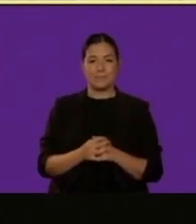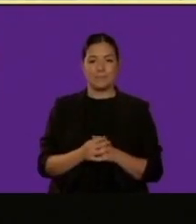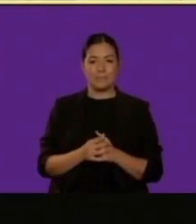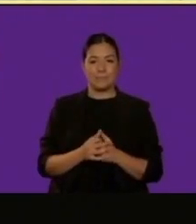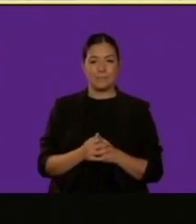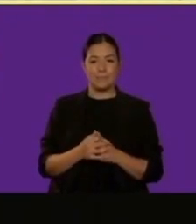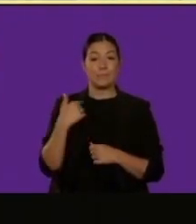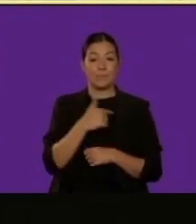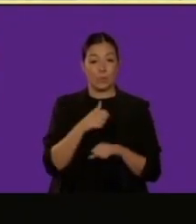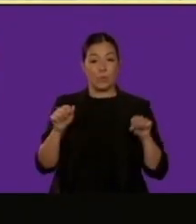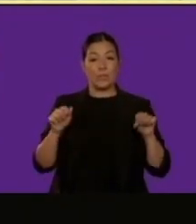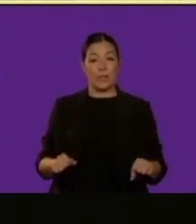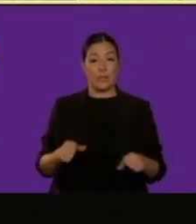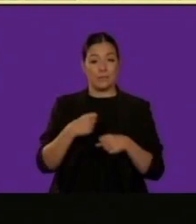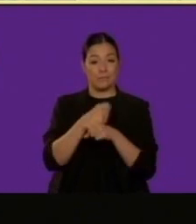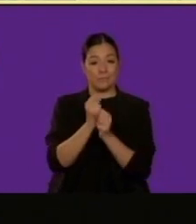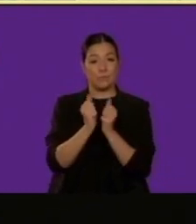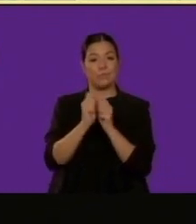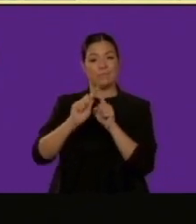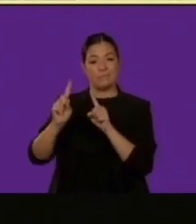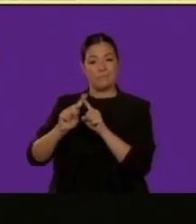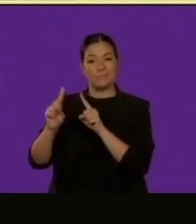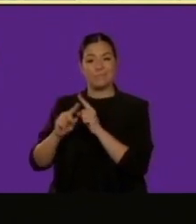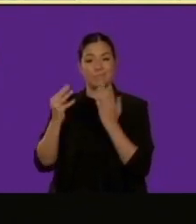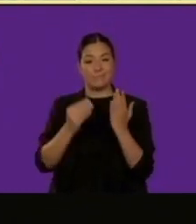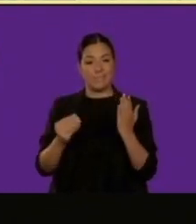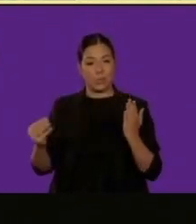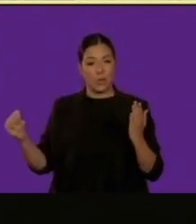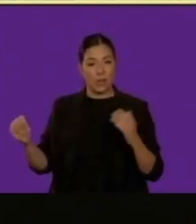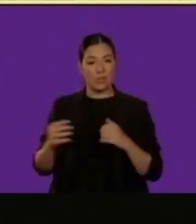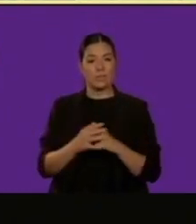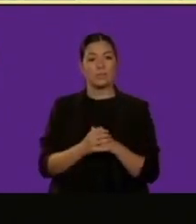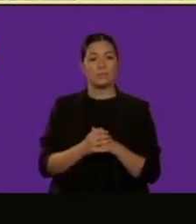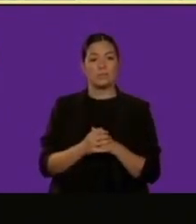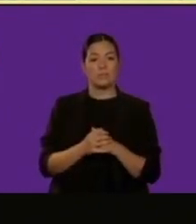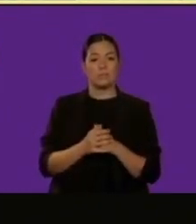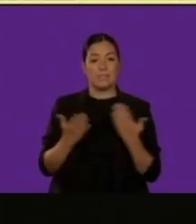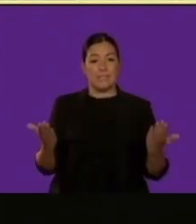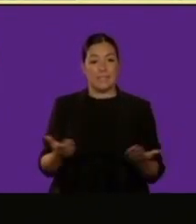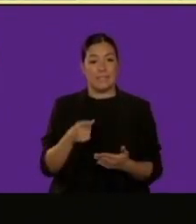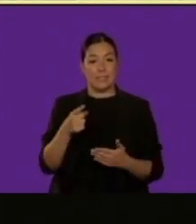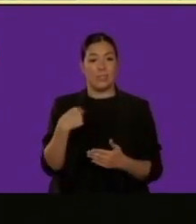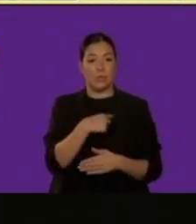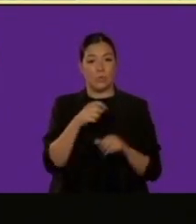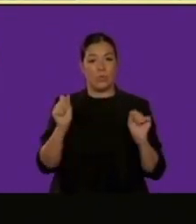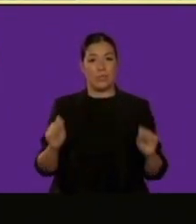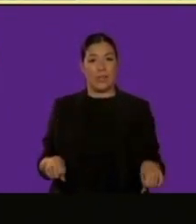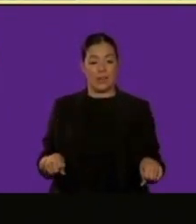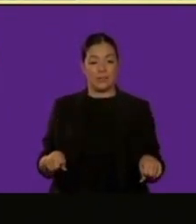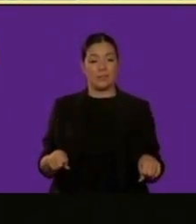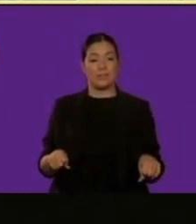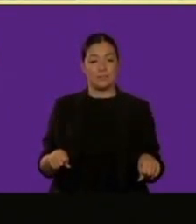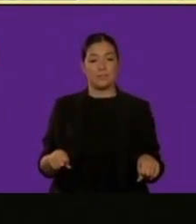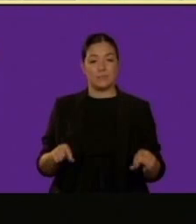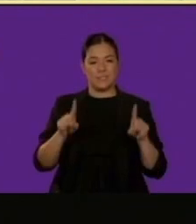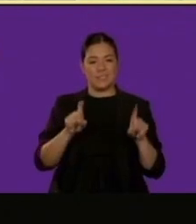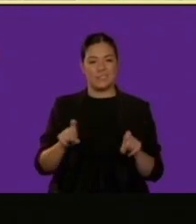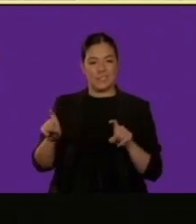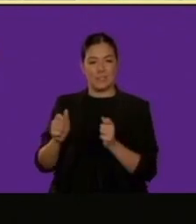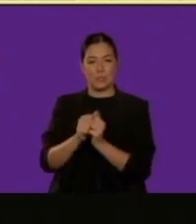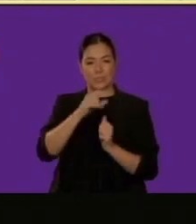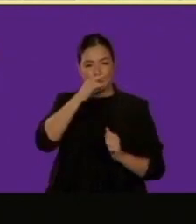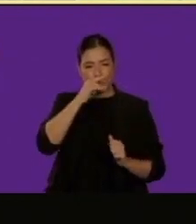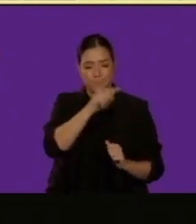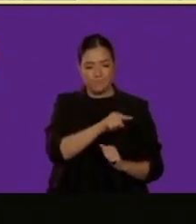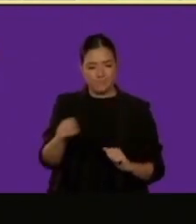the prototype. This is the ONCE. This is National Blind People in Spain, and these are materials